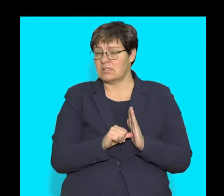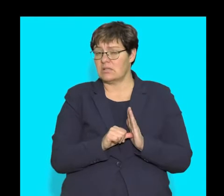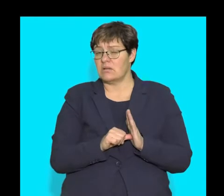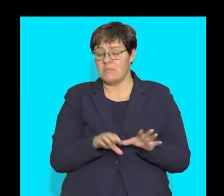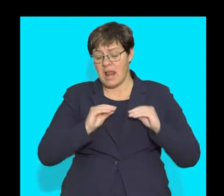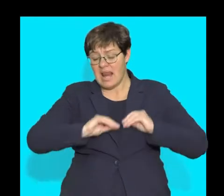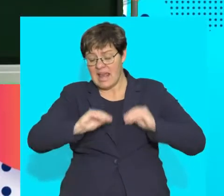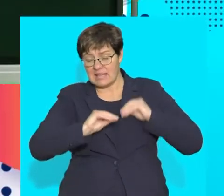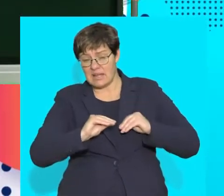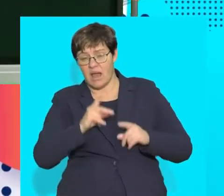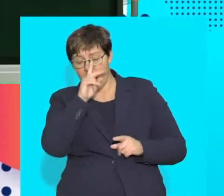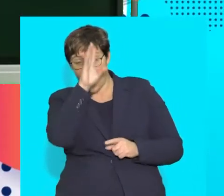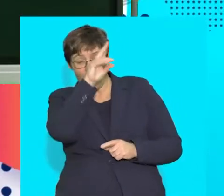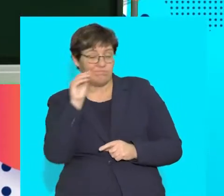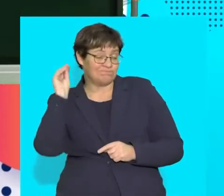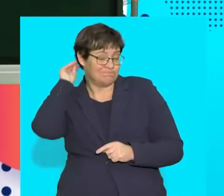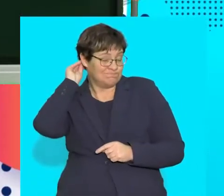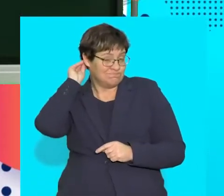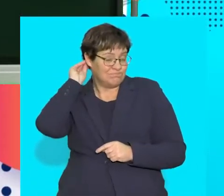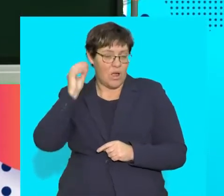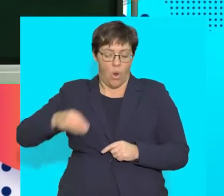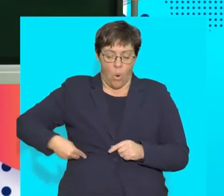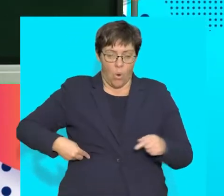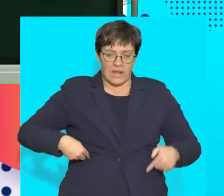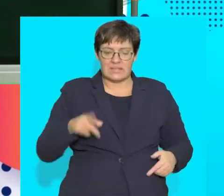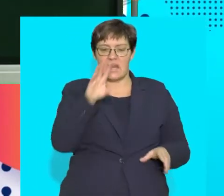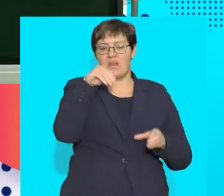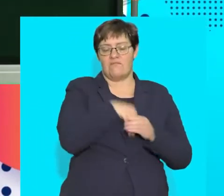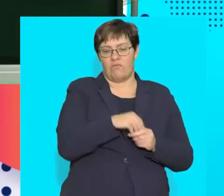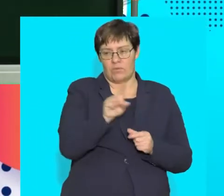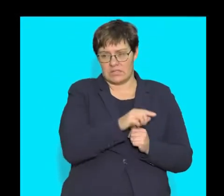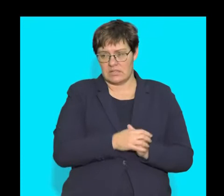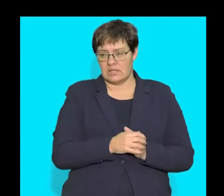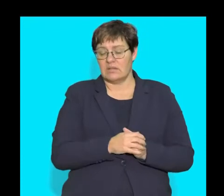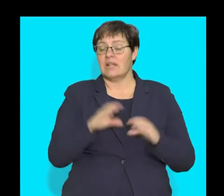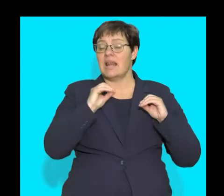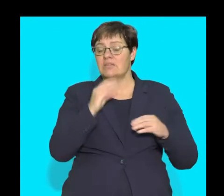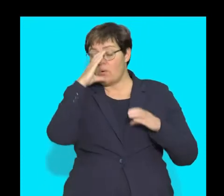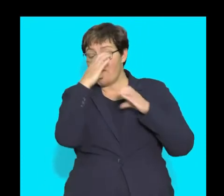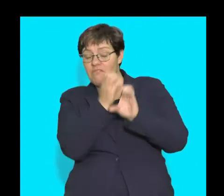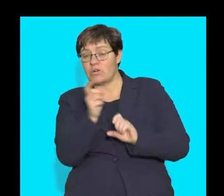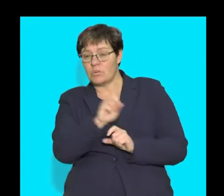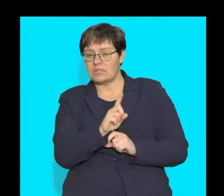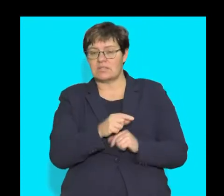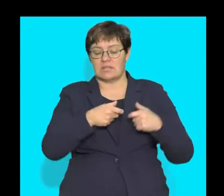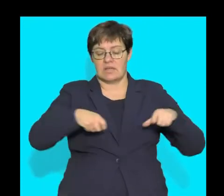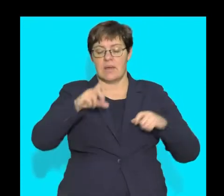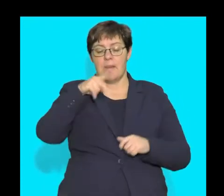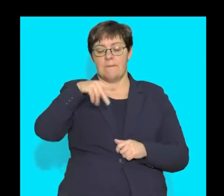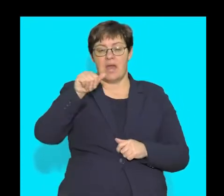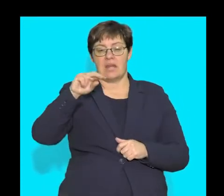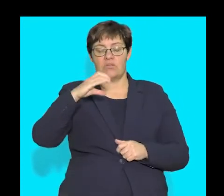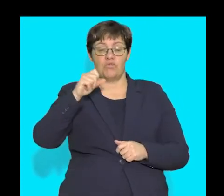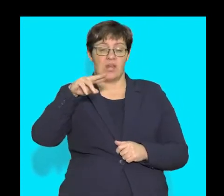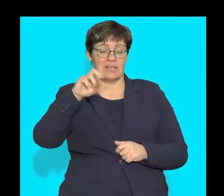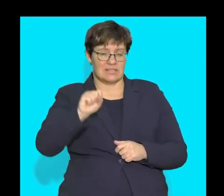we get into the lesson that I'll remind you of the organs that play an important role. In our lesson today, we're going to focus on the pancreas